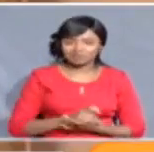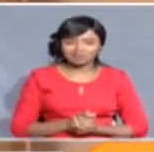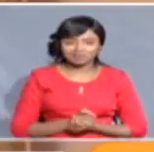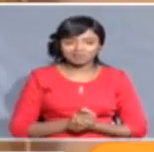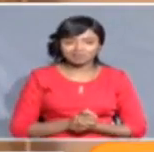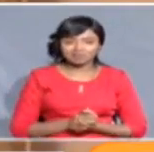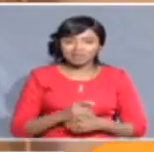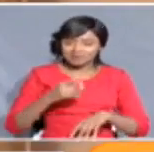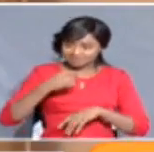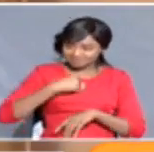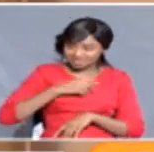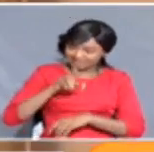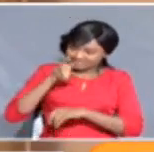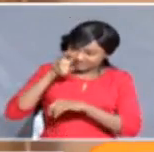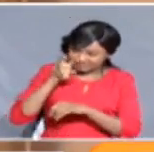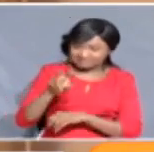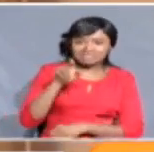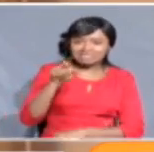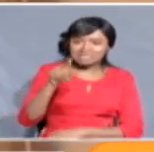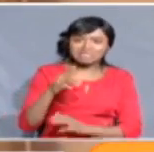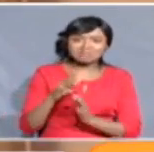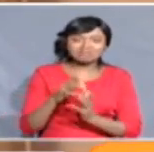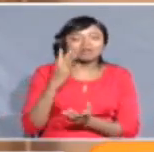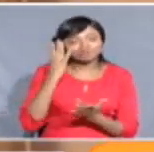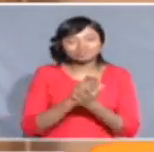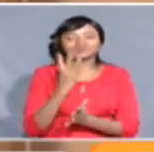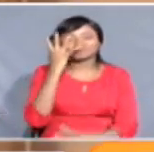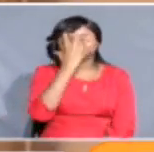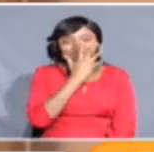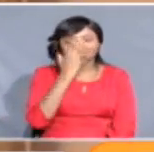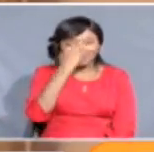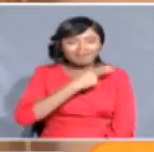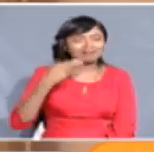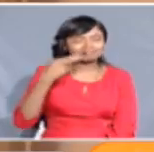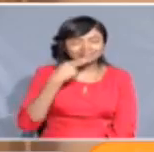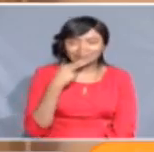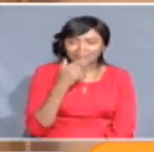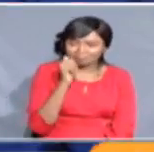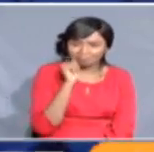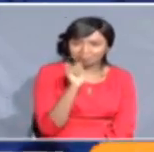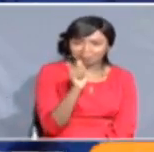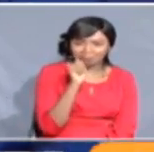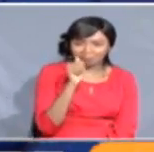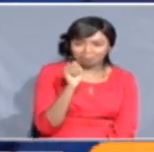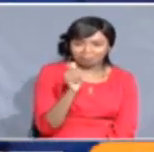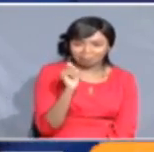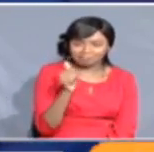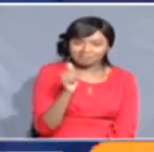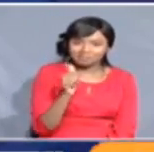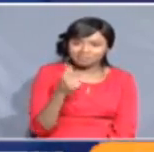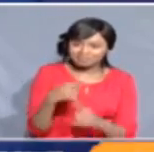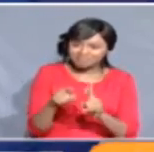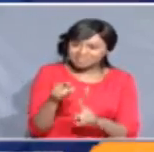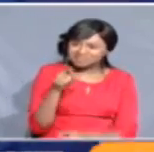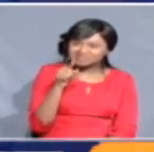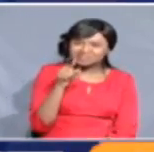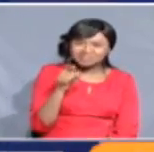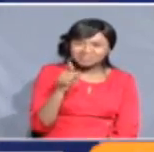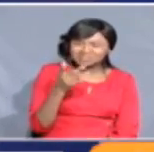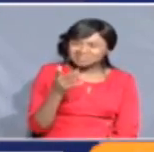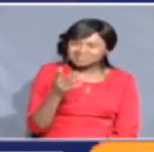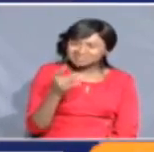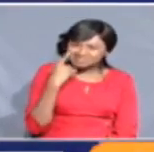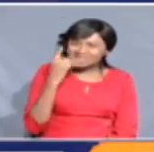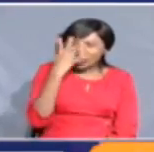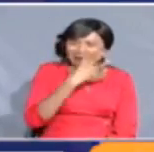for me, the fact that he was good looking, and I'm like, what, you know, you are not able, you are not likely to see a